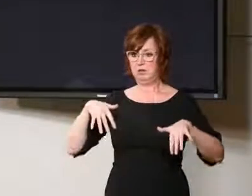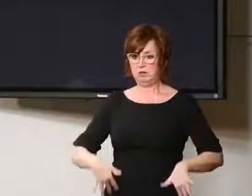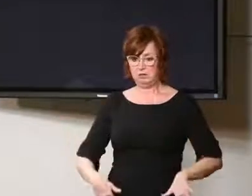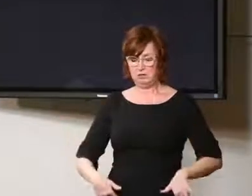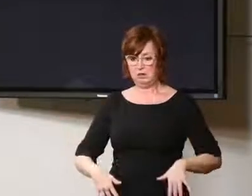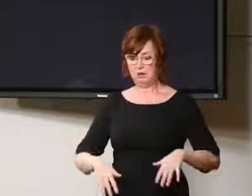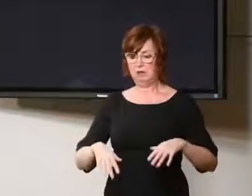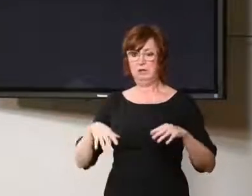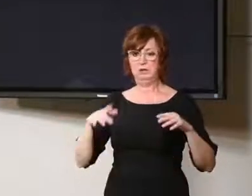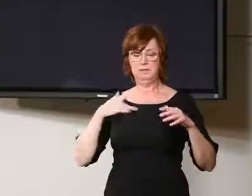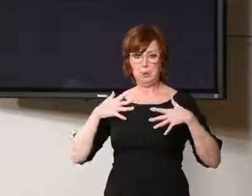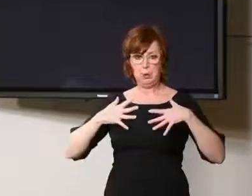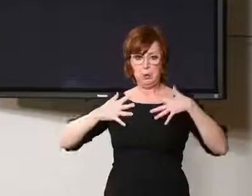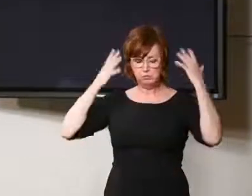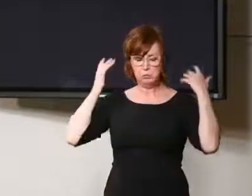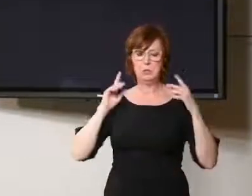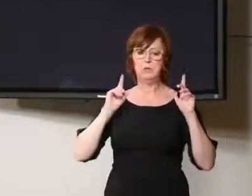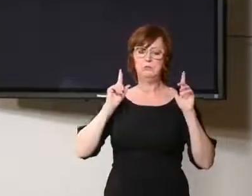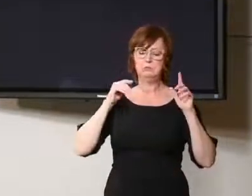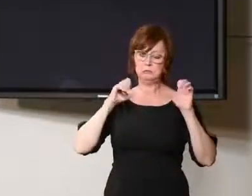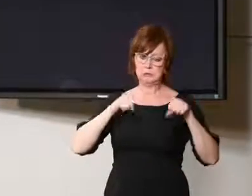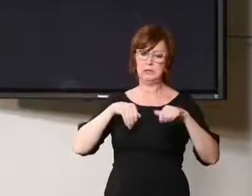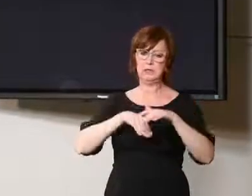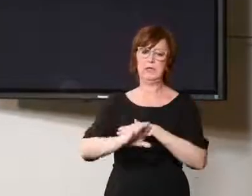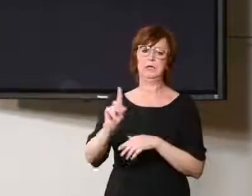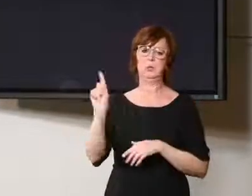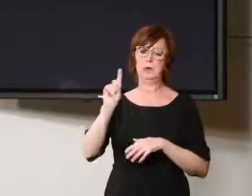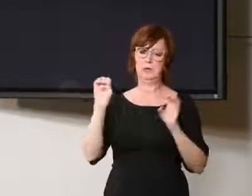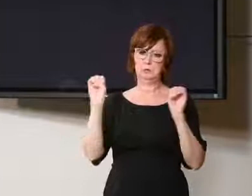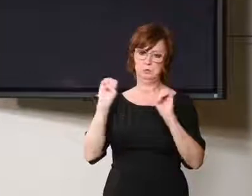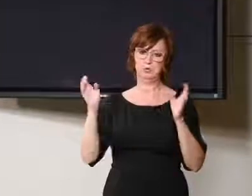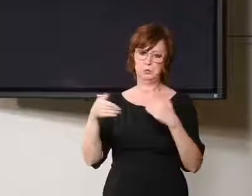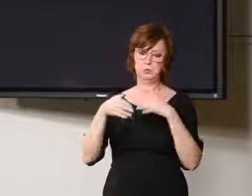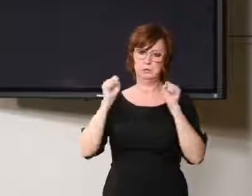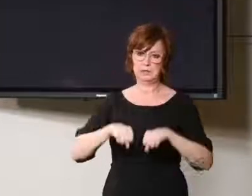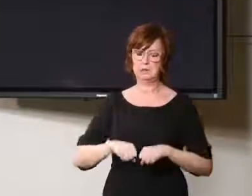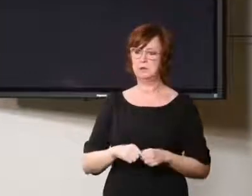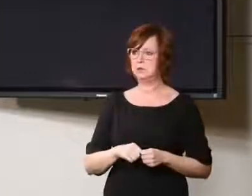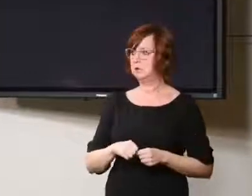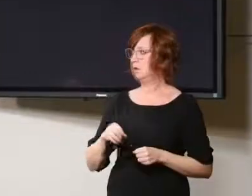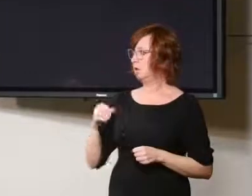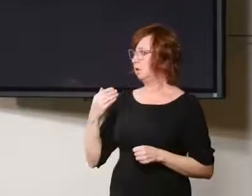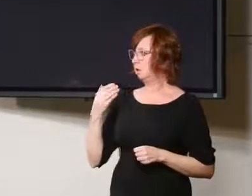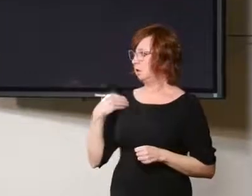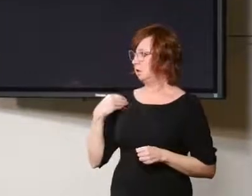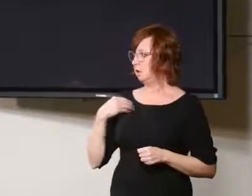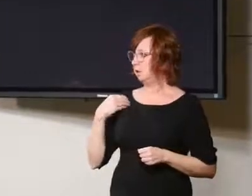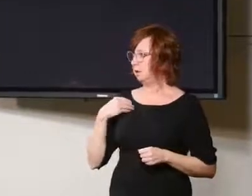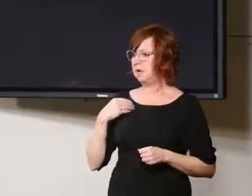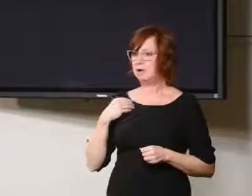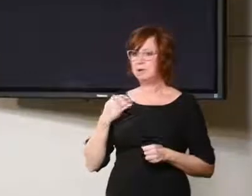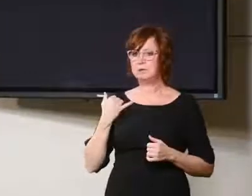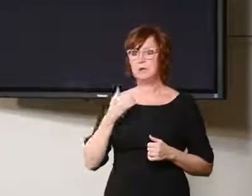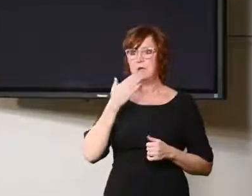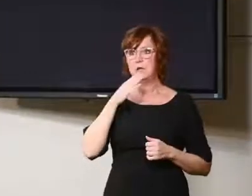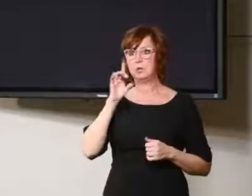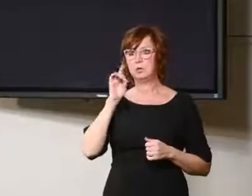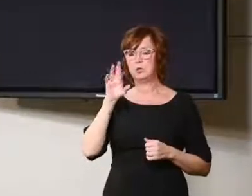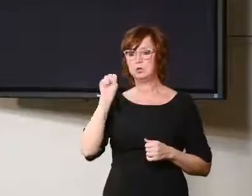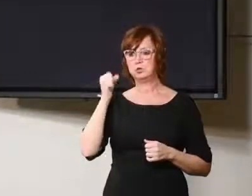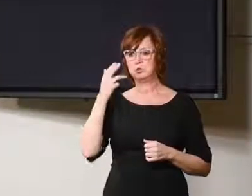Thank you, Dr. Shaw. We now have about 25 half an hour